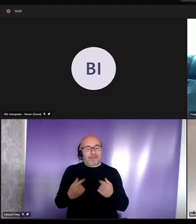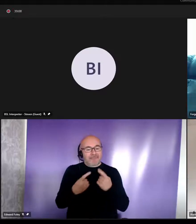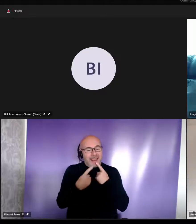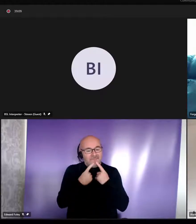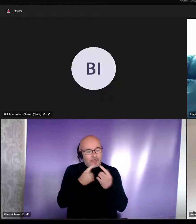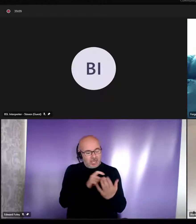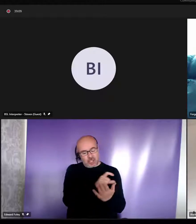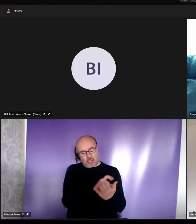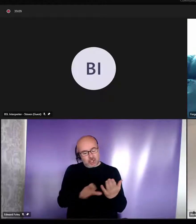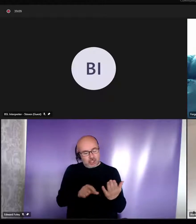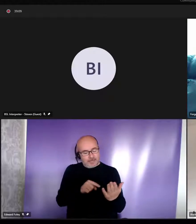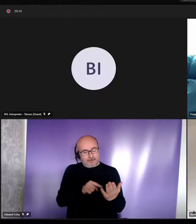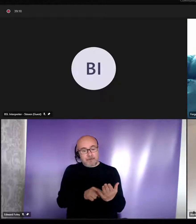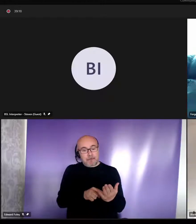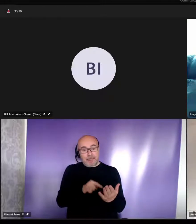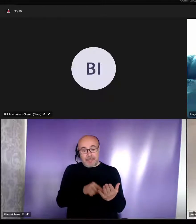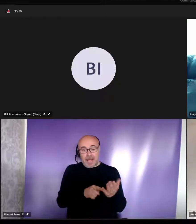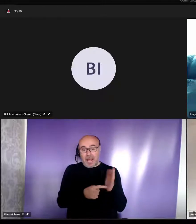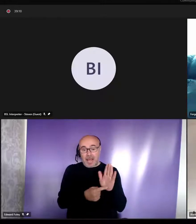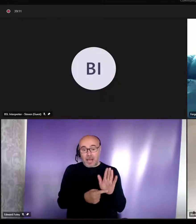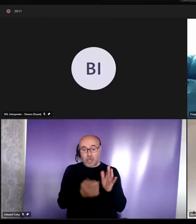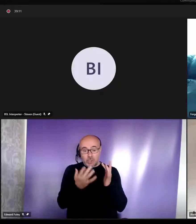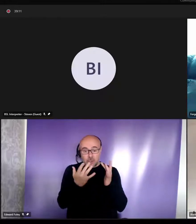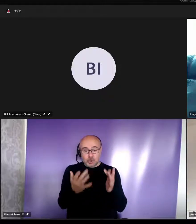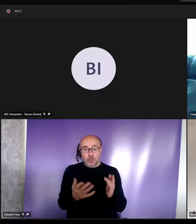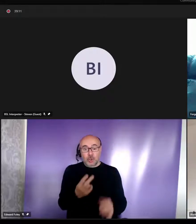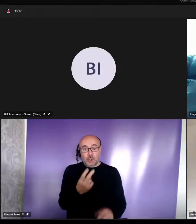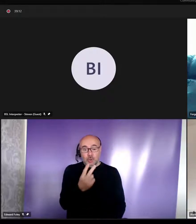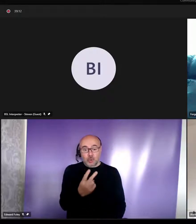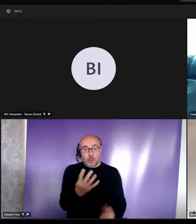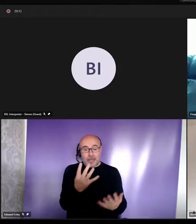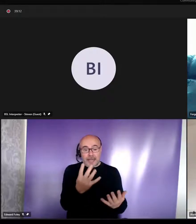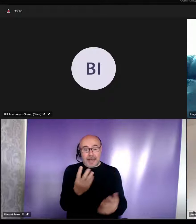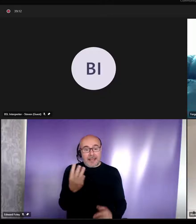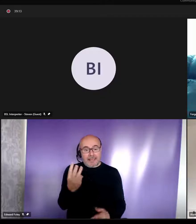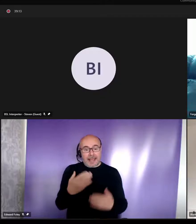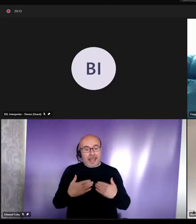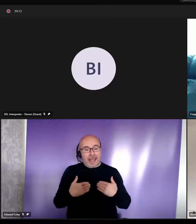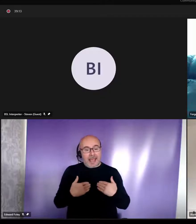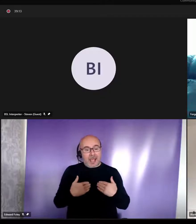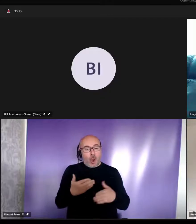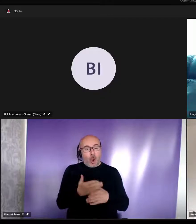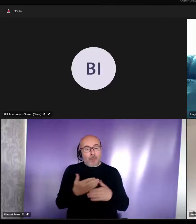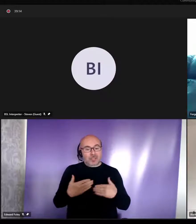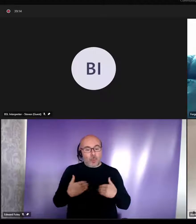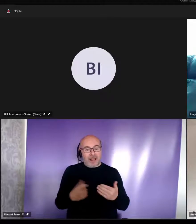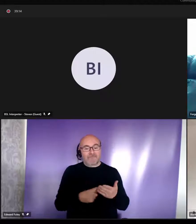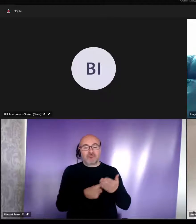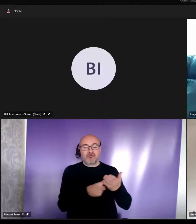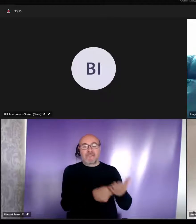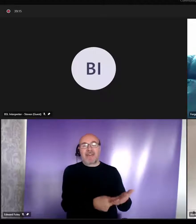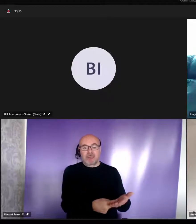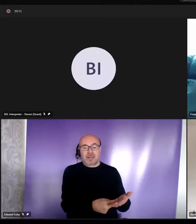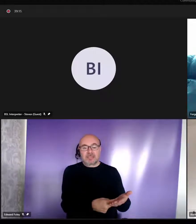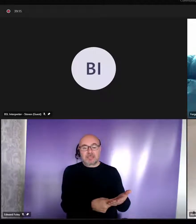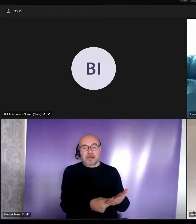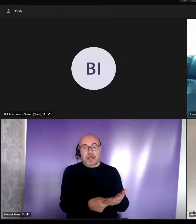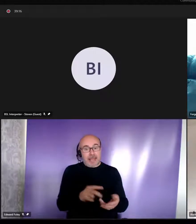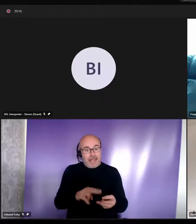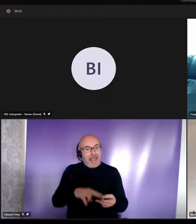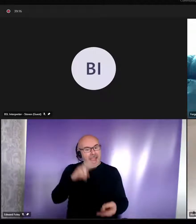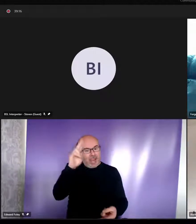which shows that there was 293 occupational health referrals during this period, which is a big increase